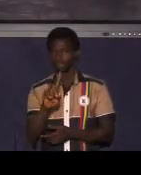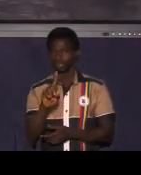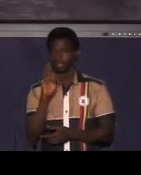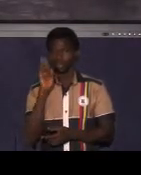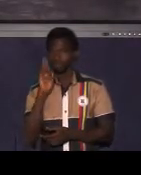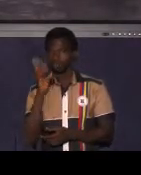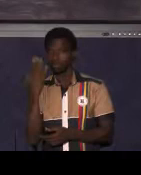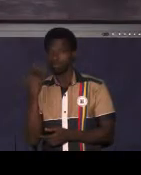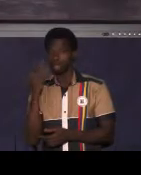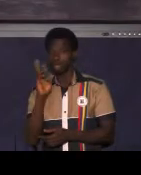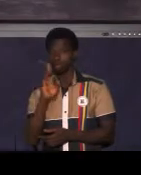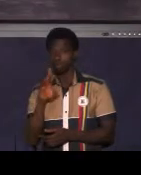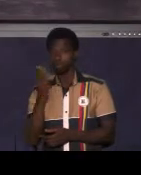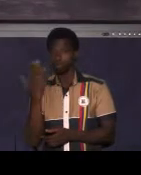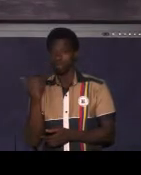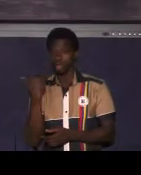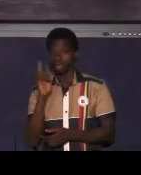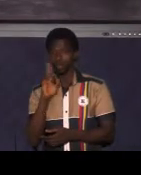Where.